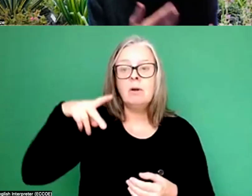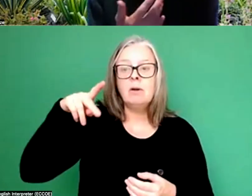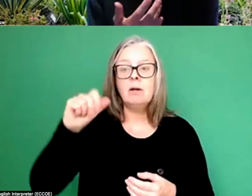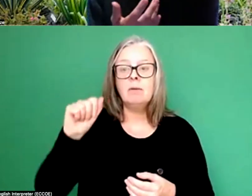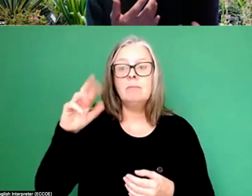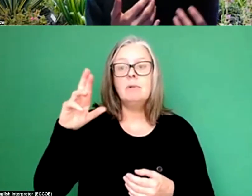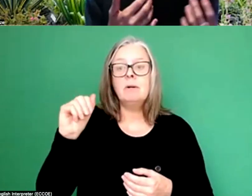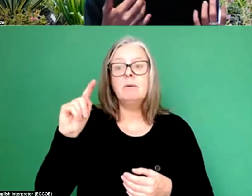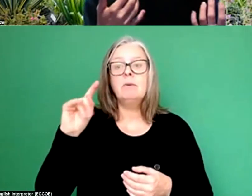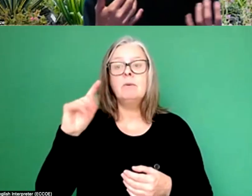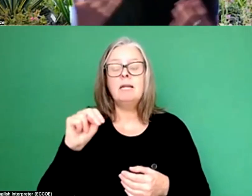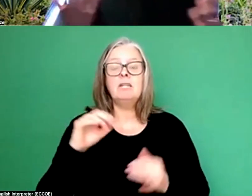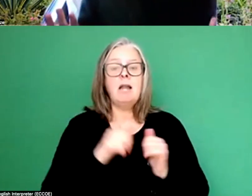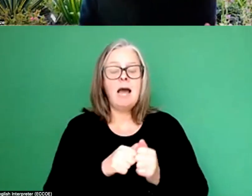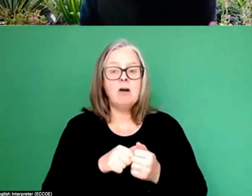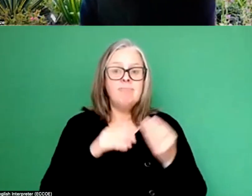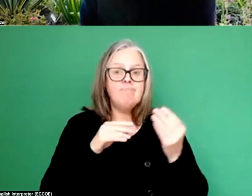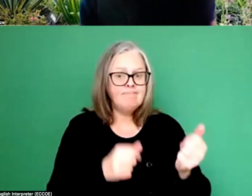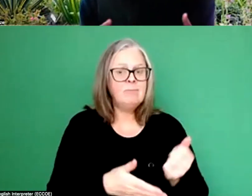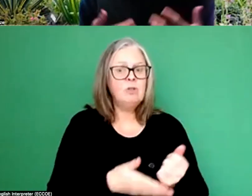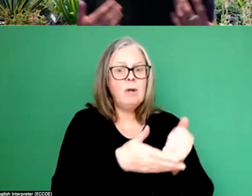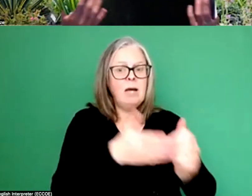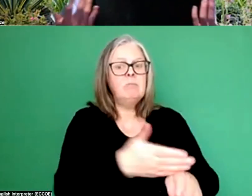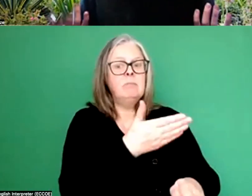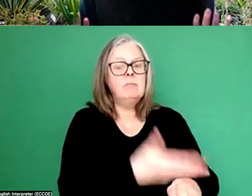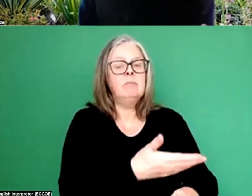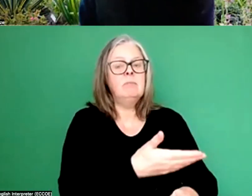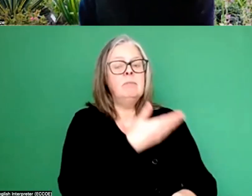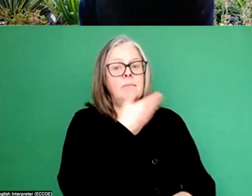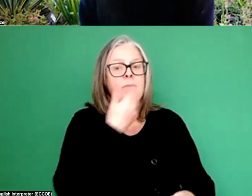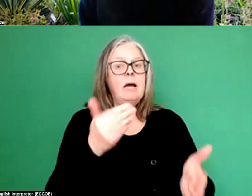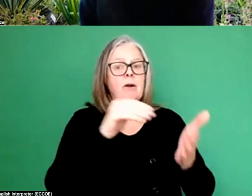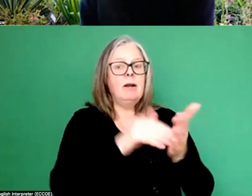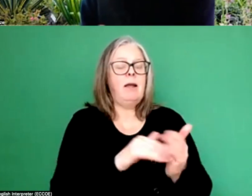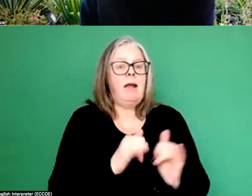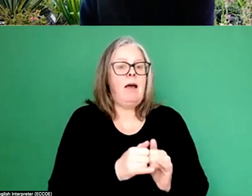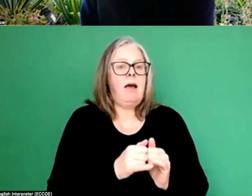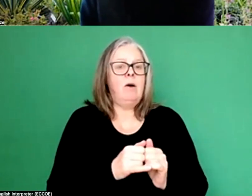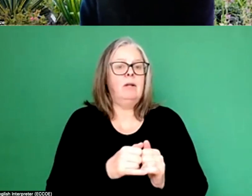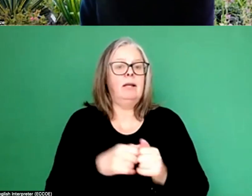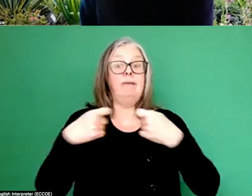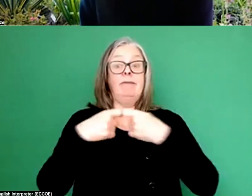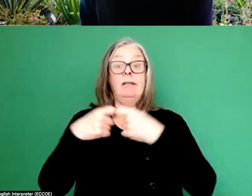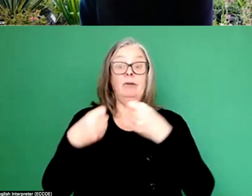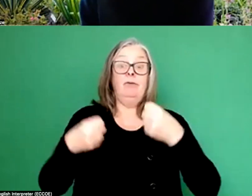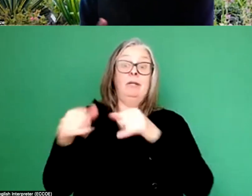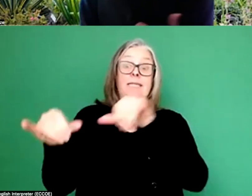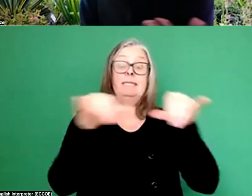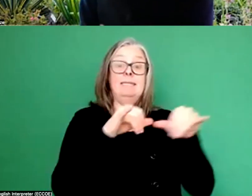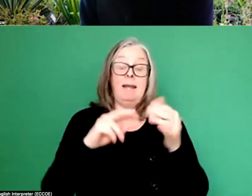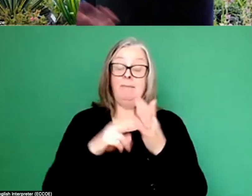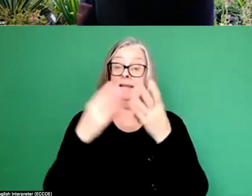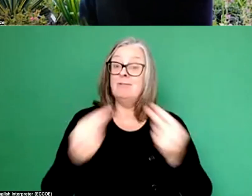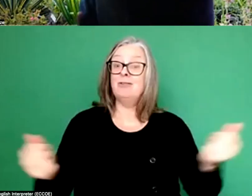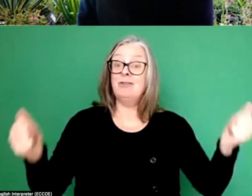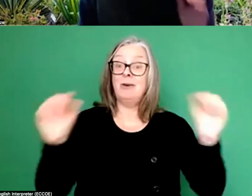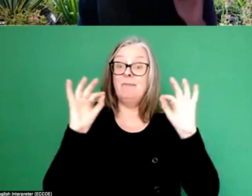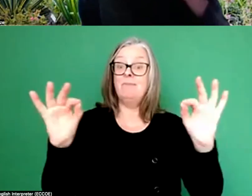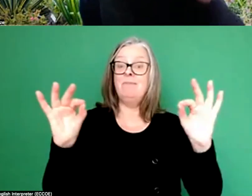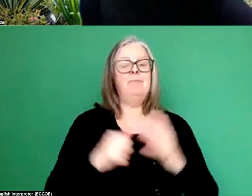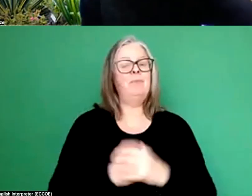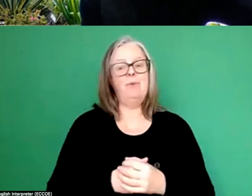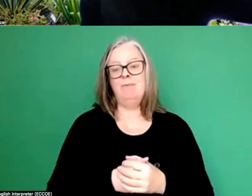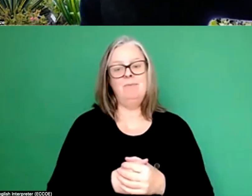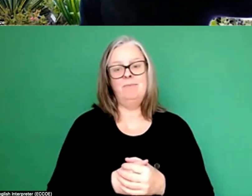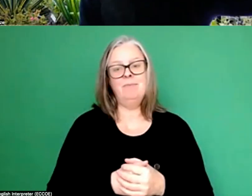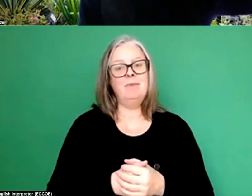all we need to do is make, like, the transportation, like, if we all just had electric vehicles, everything would be fine. Do know what mean? That's what, you know, it's not